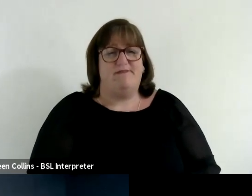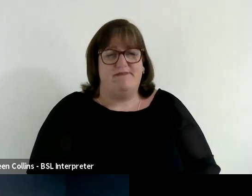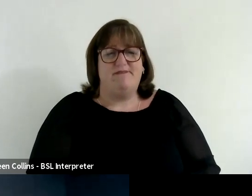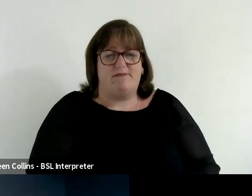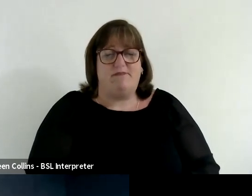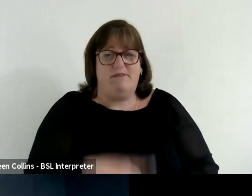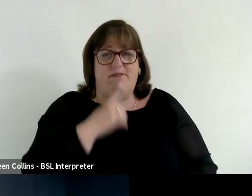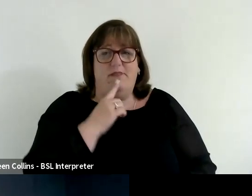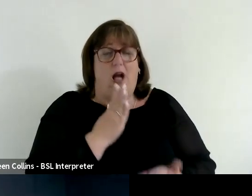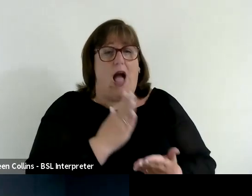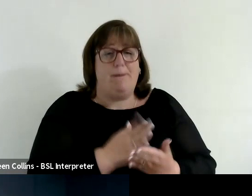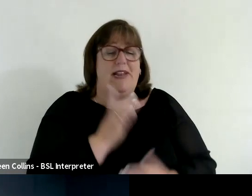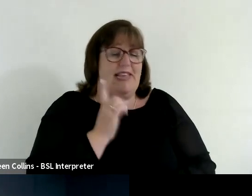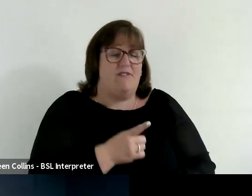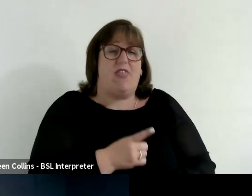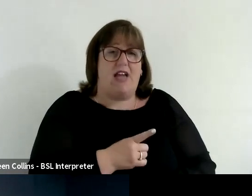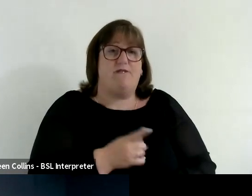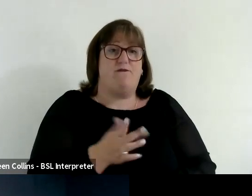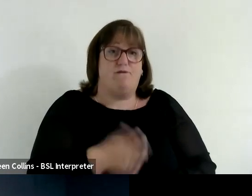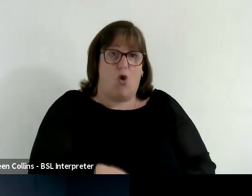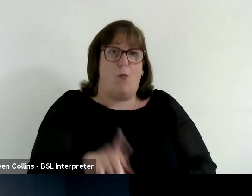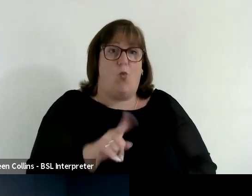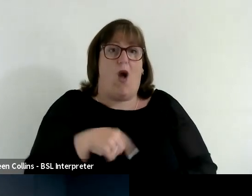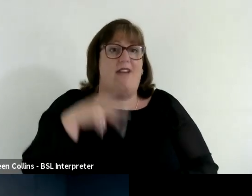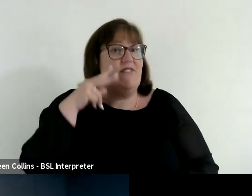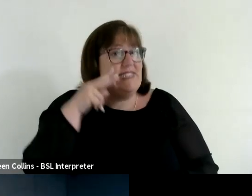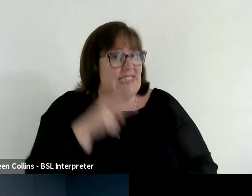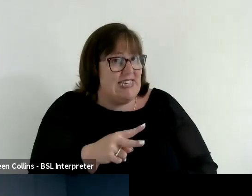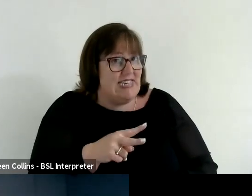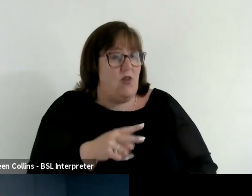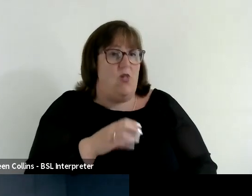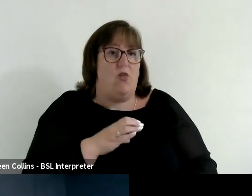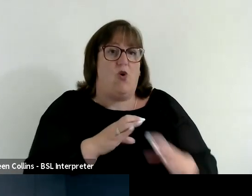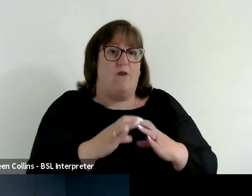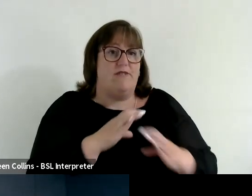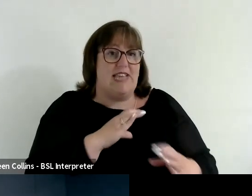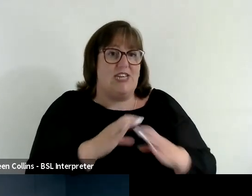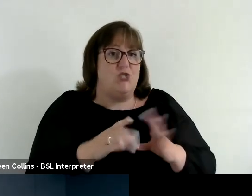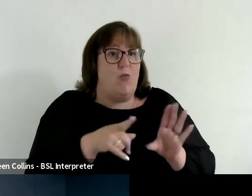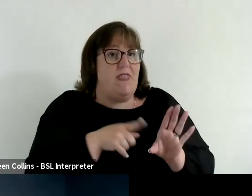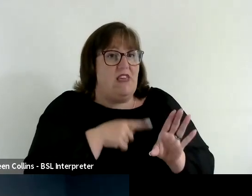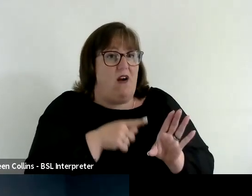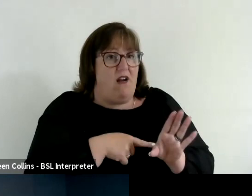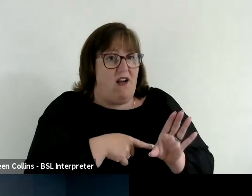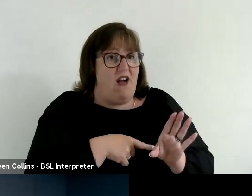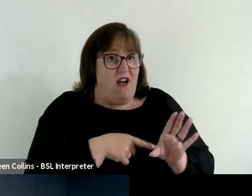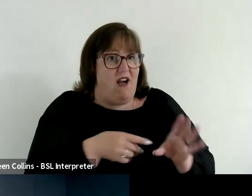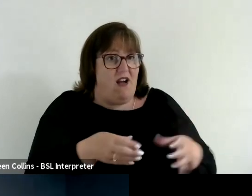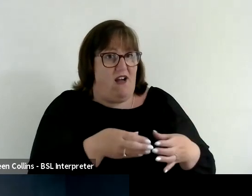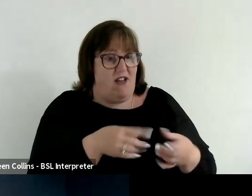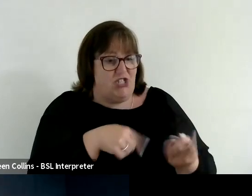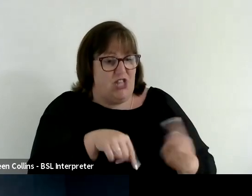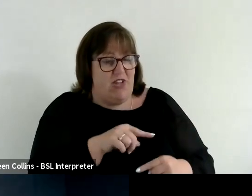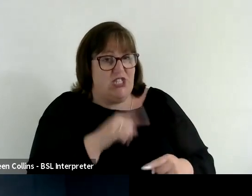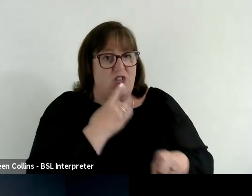see in the conversations that some of the sort of younger generations have, and the way, the openness they have to talk about their needs and the